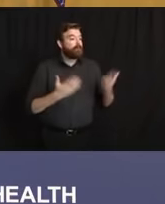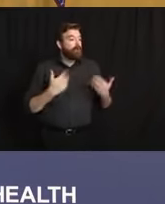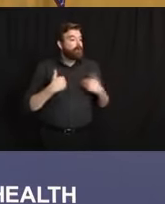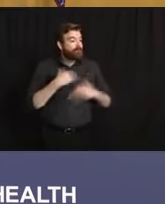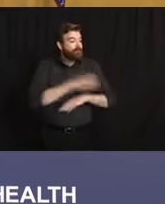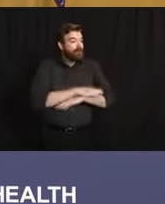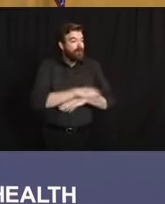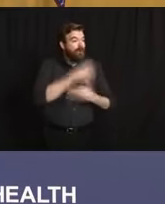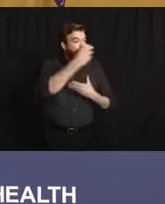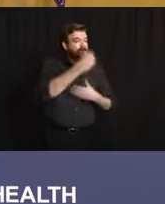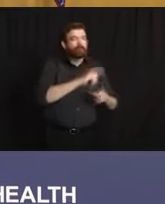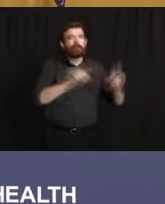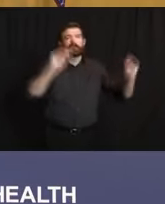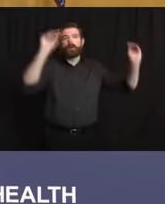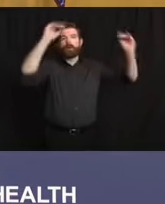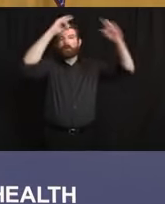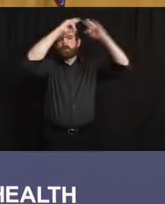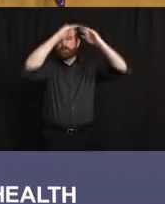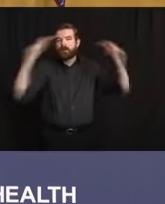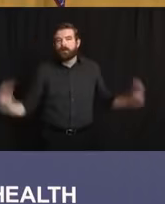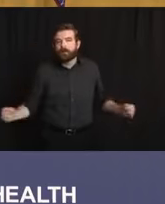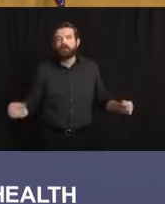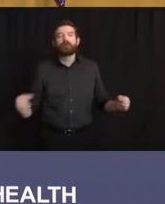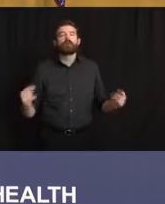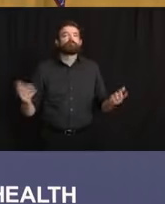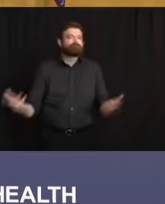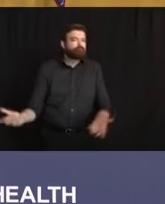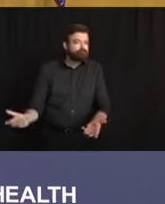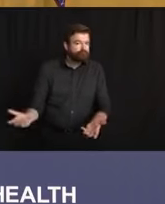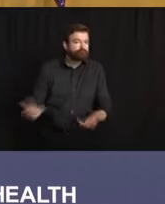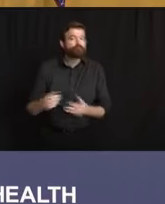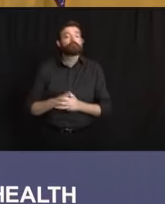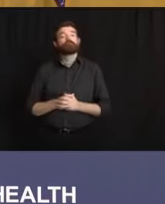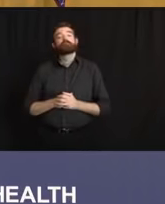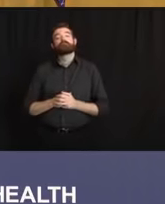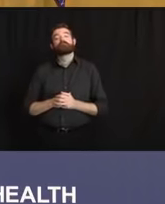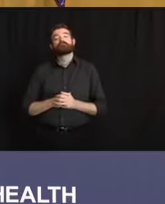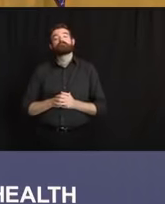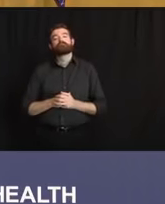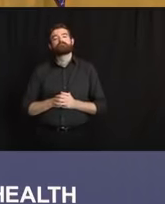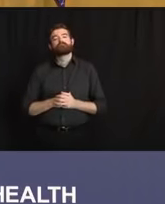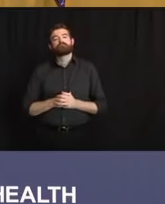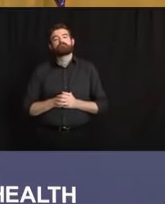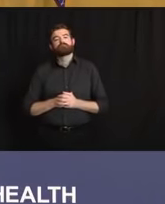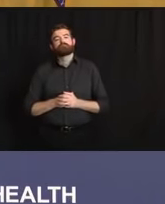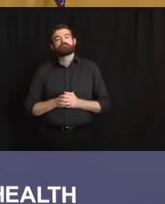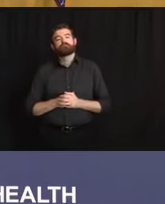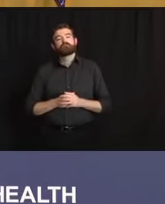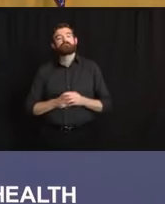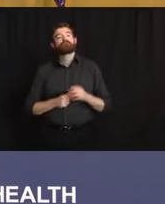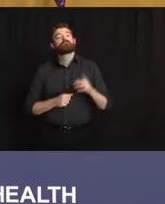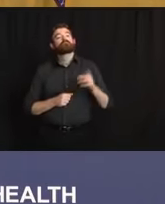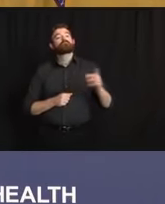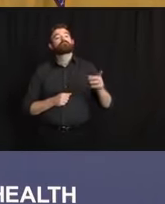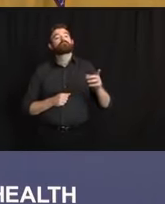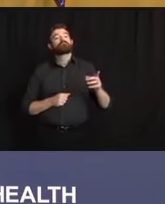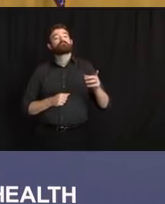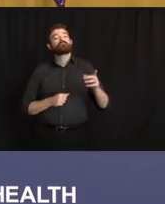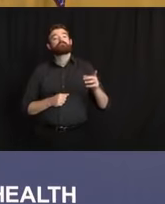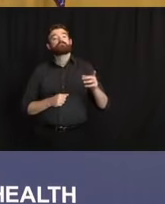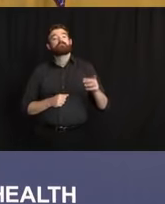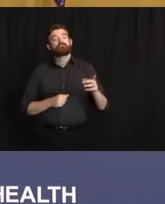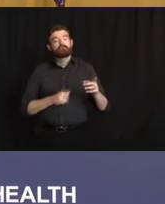I think we're going to hold off on the question of how we're going to characterize other deaths until we have Dr. Lifshitz with us and we've gone through